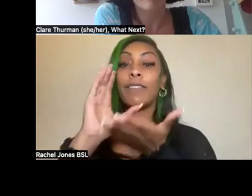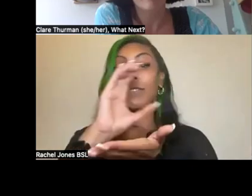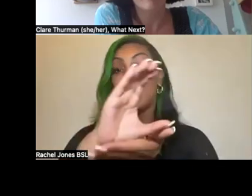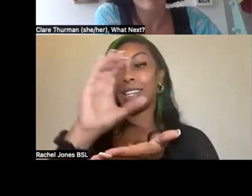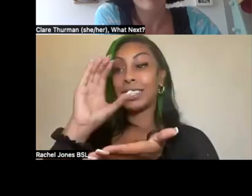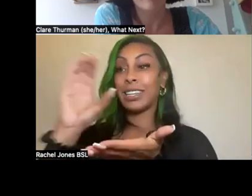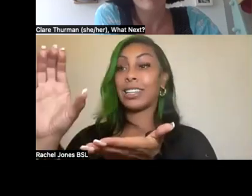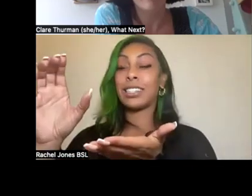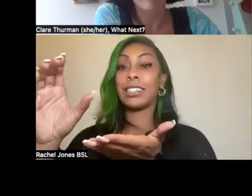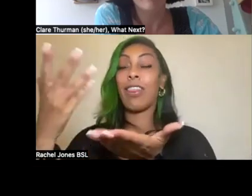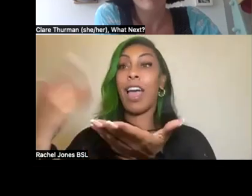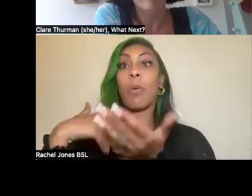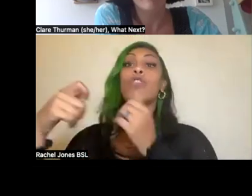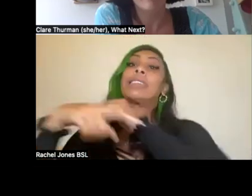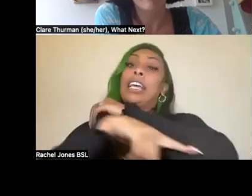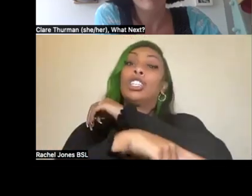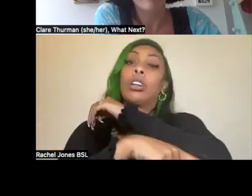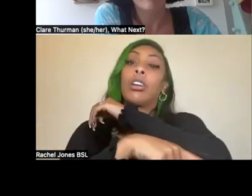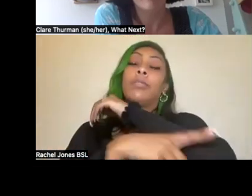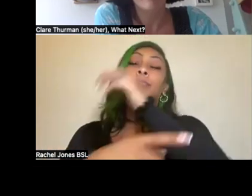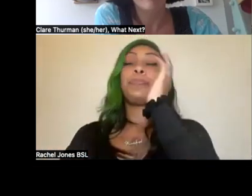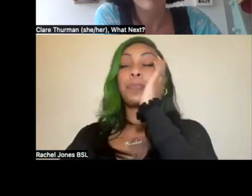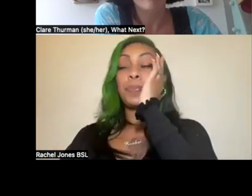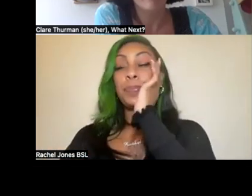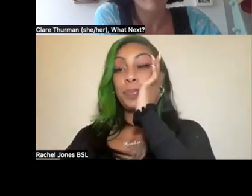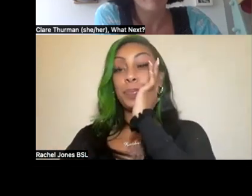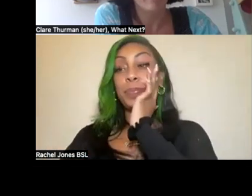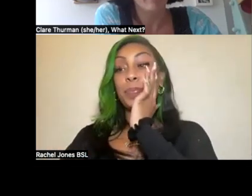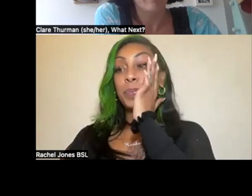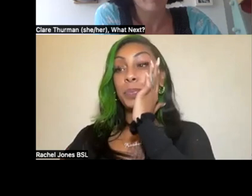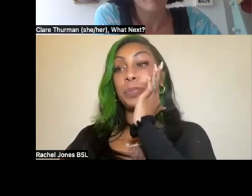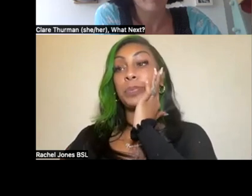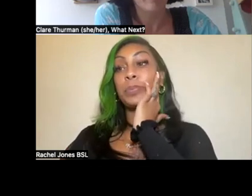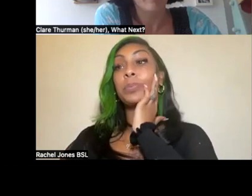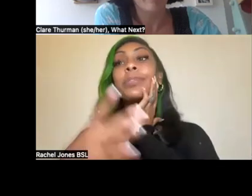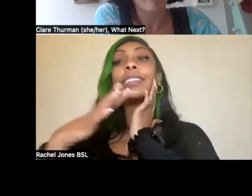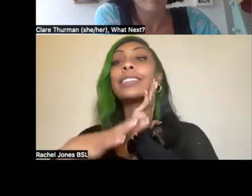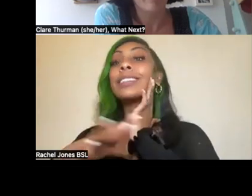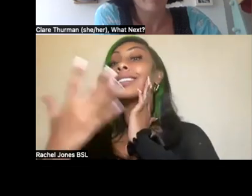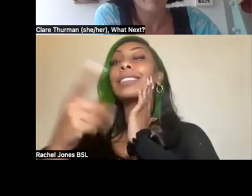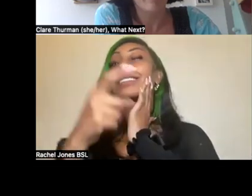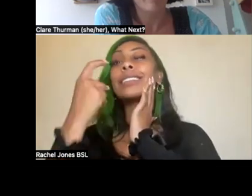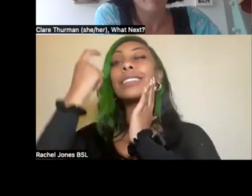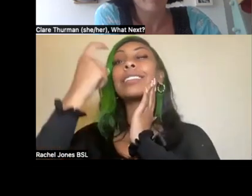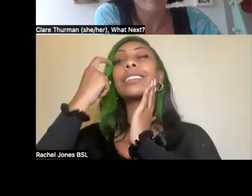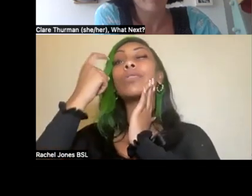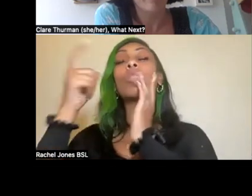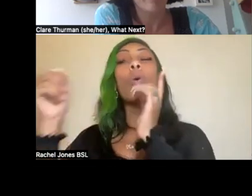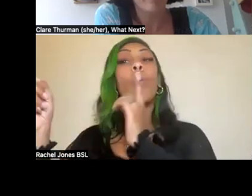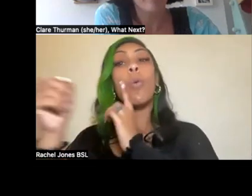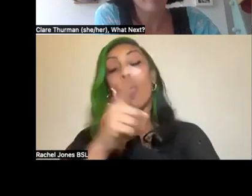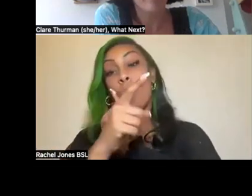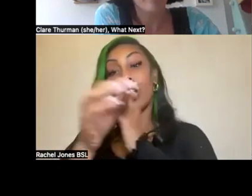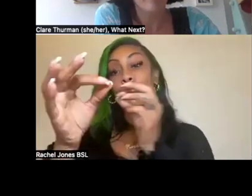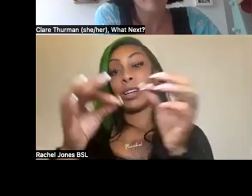a recession. And I think there needs to be some kind of consideration around all of these strategies about what